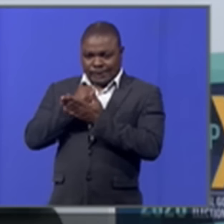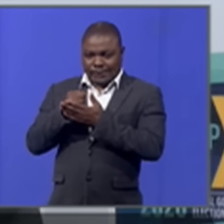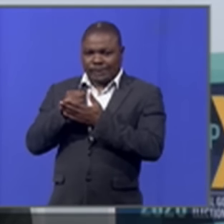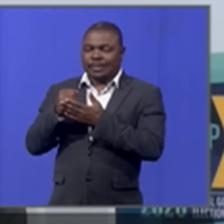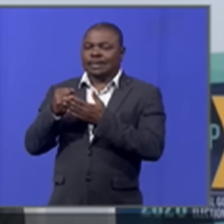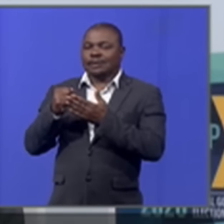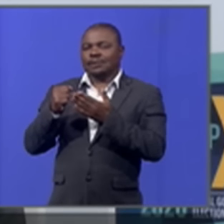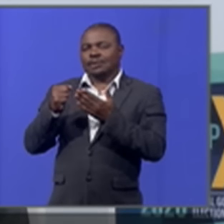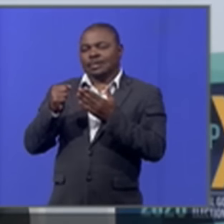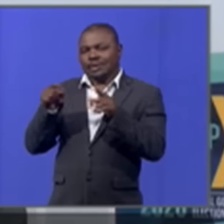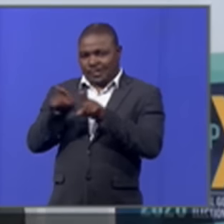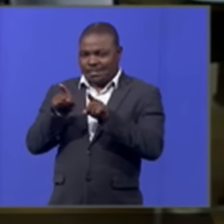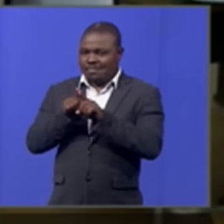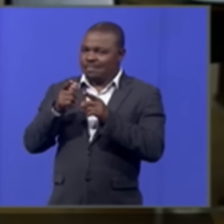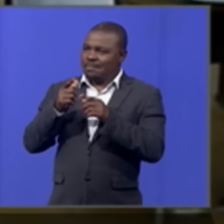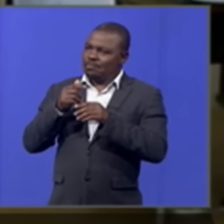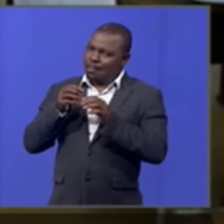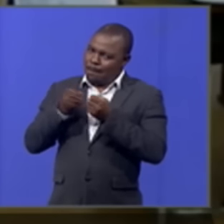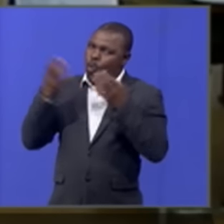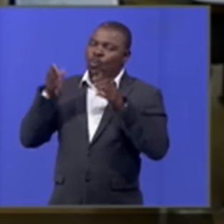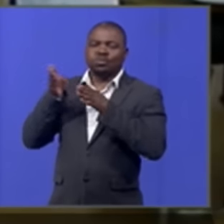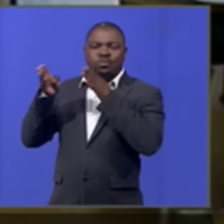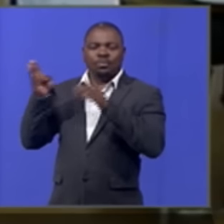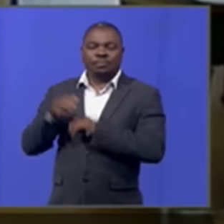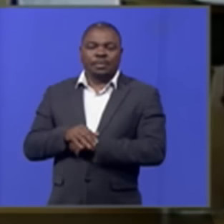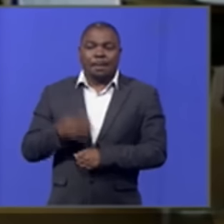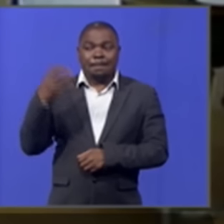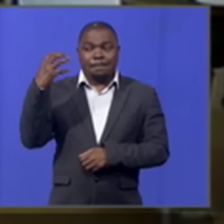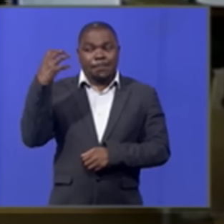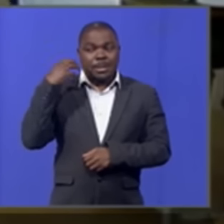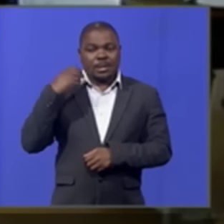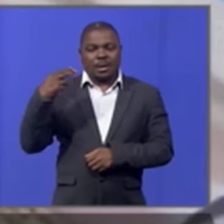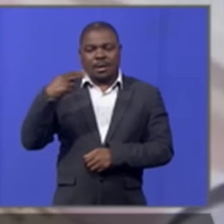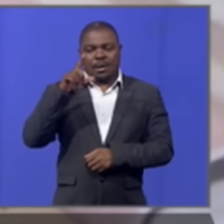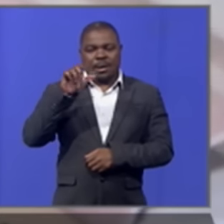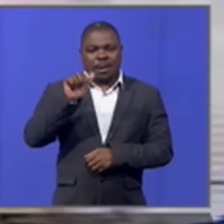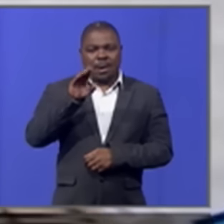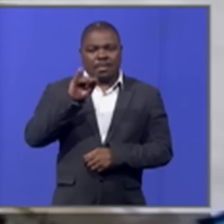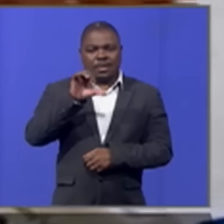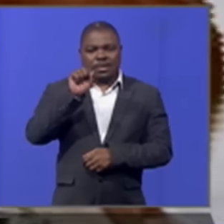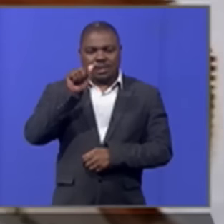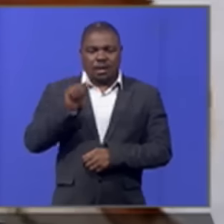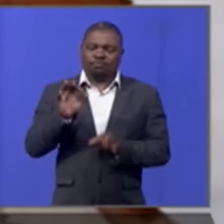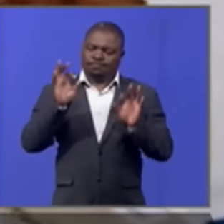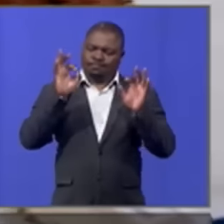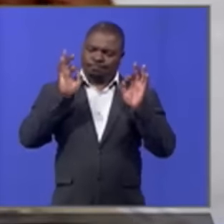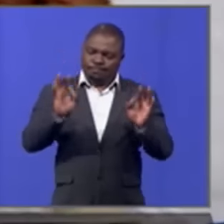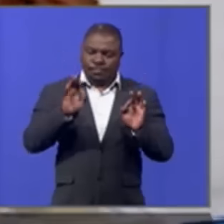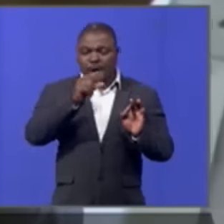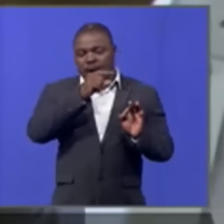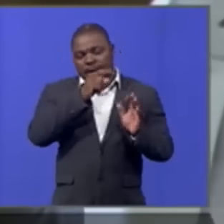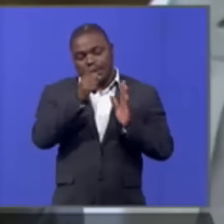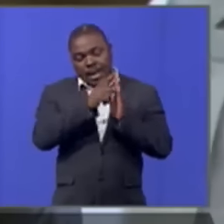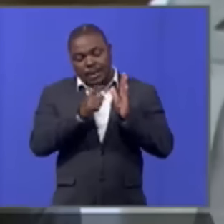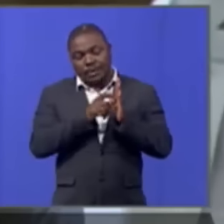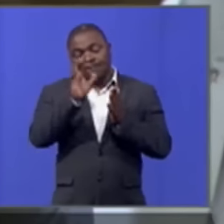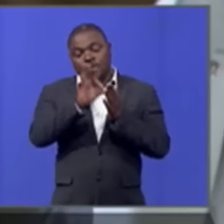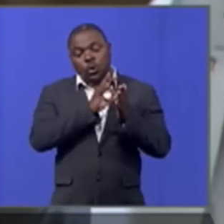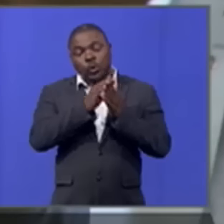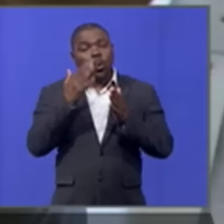transactions bear that intention out. Tona Hlabisa o solofetse go goeletsa semmuso letlha la ditlhopho ka la